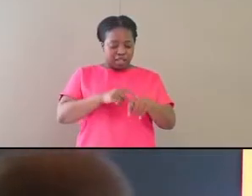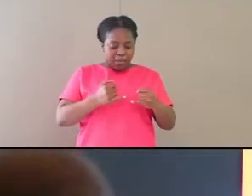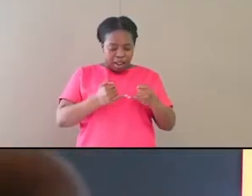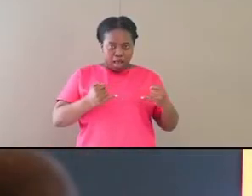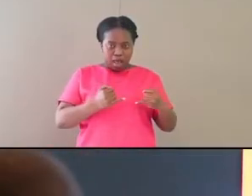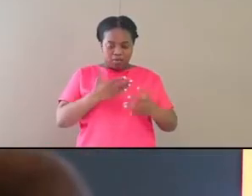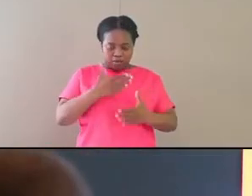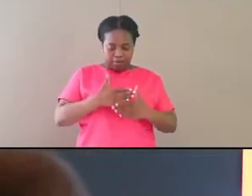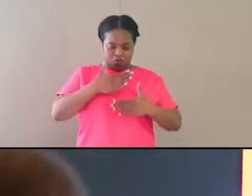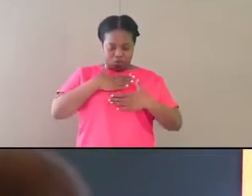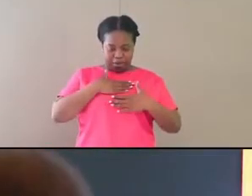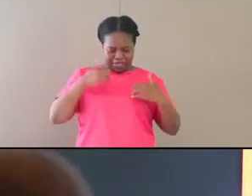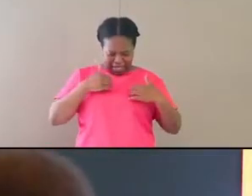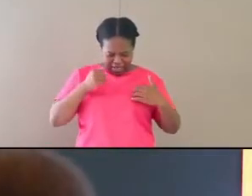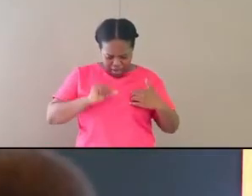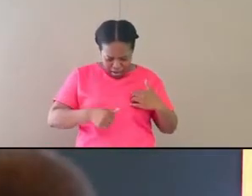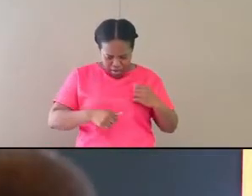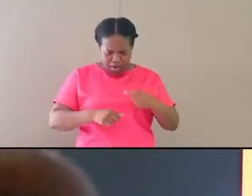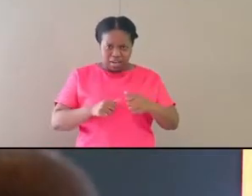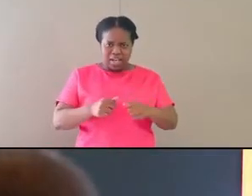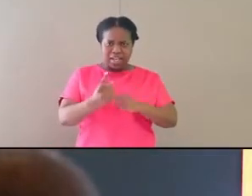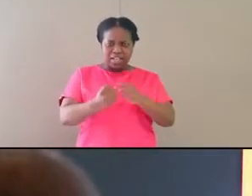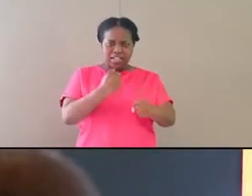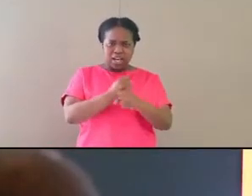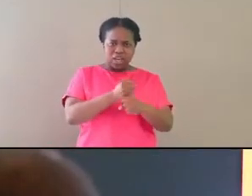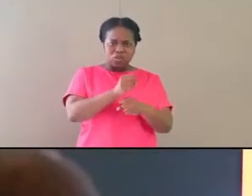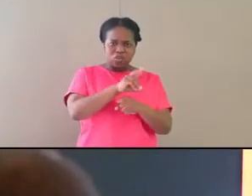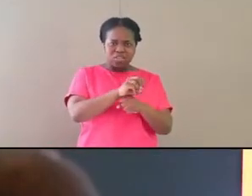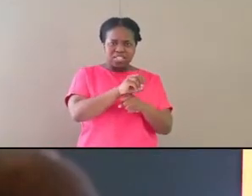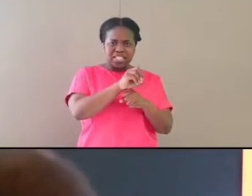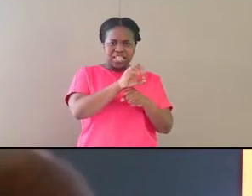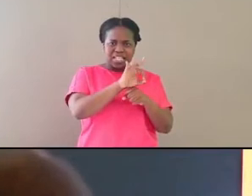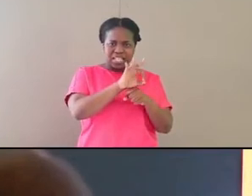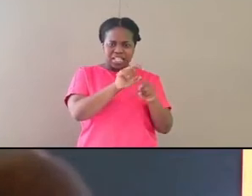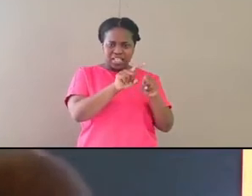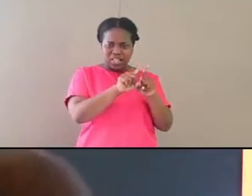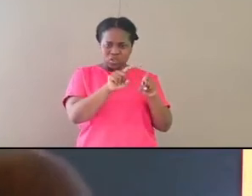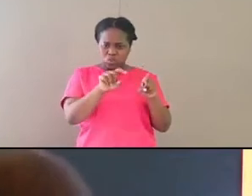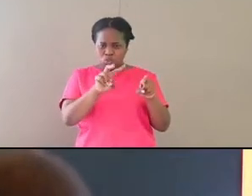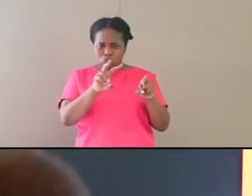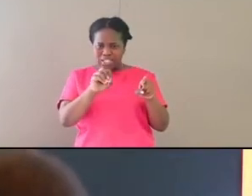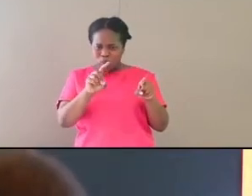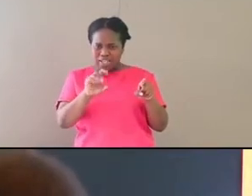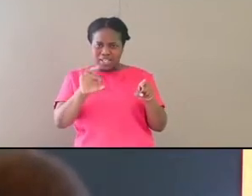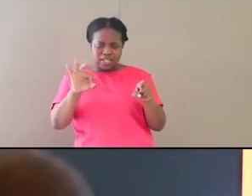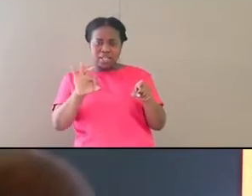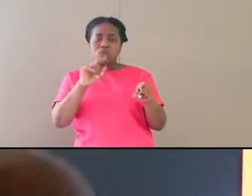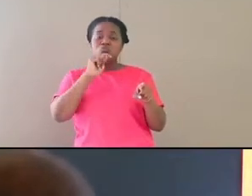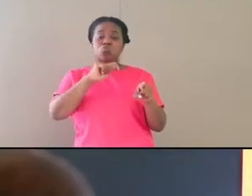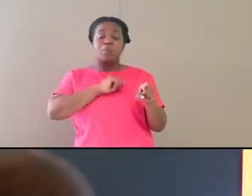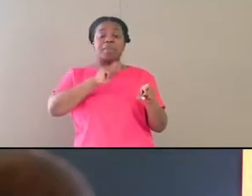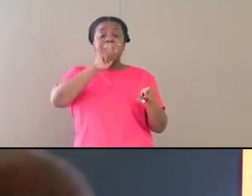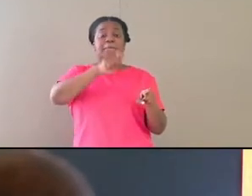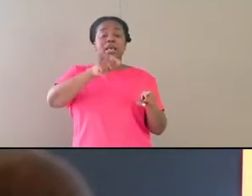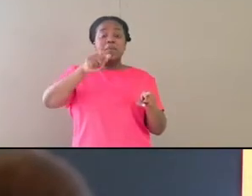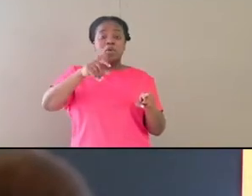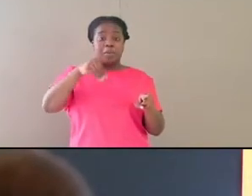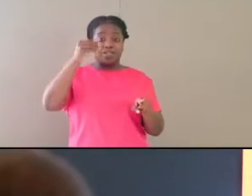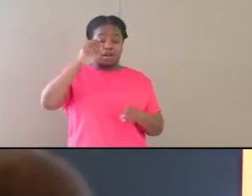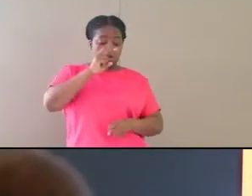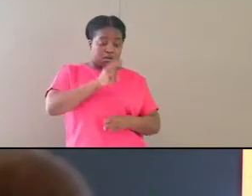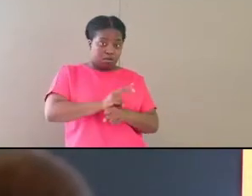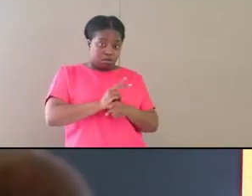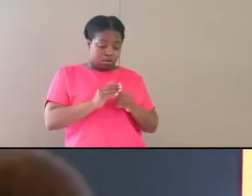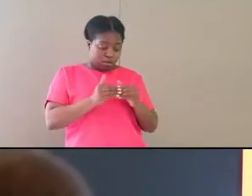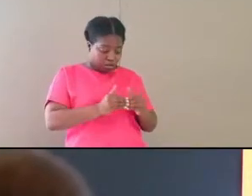work. Like, yes, indeed, between 2003 and 2013, caregivers and children were saying something different